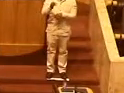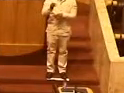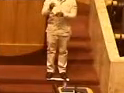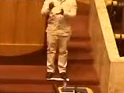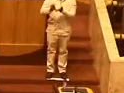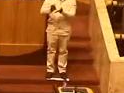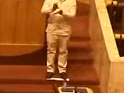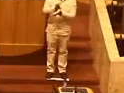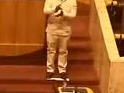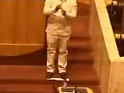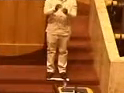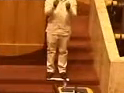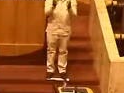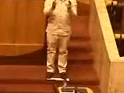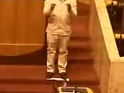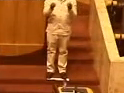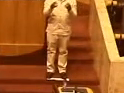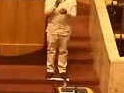1,426